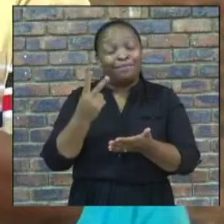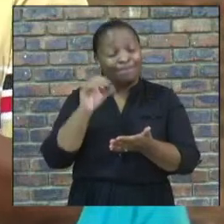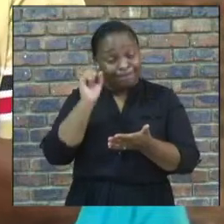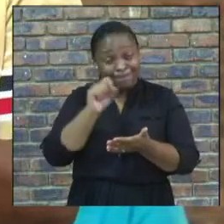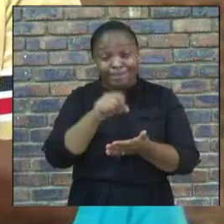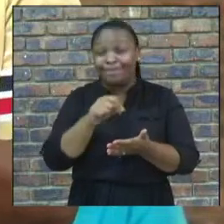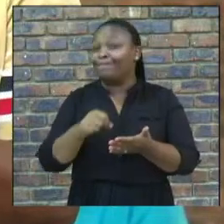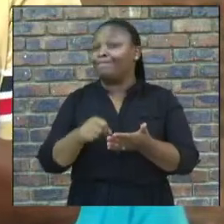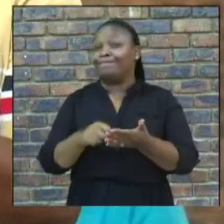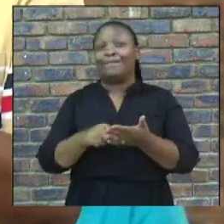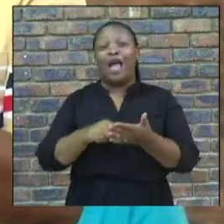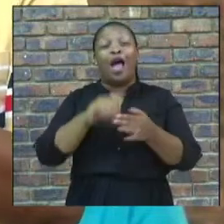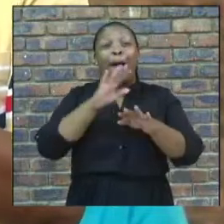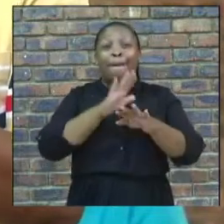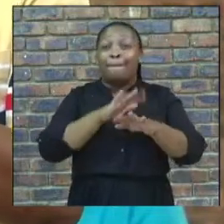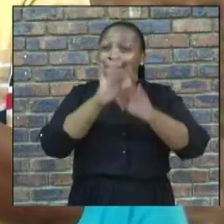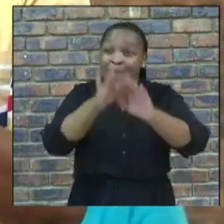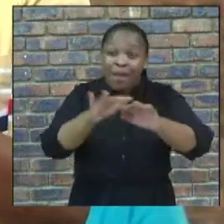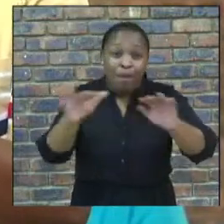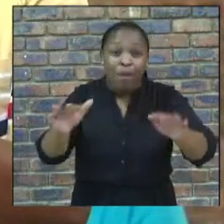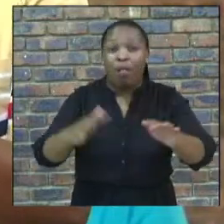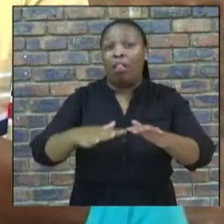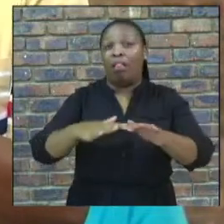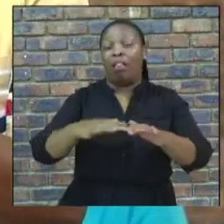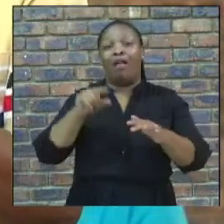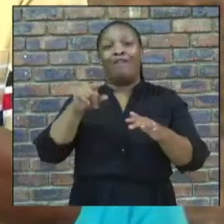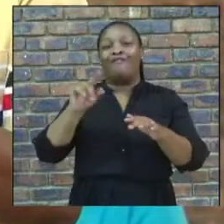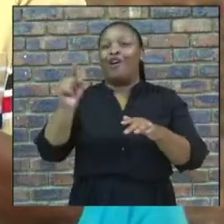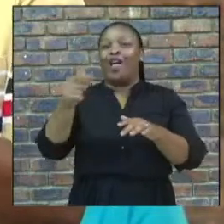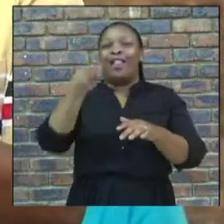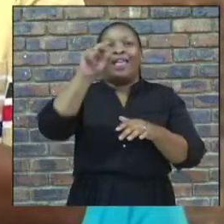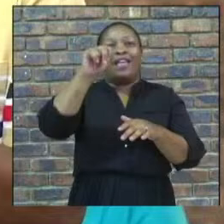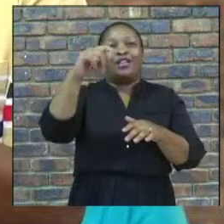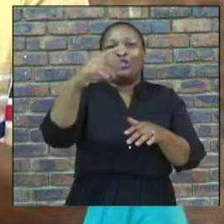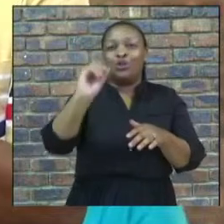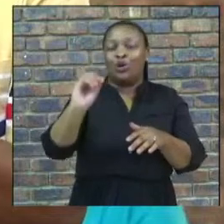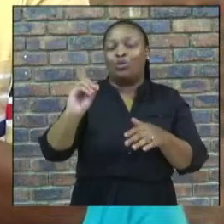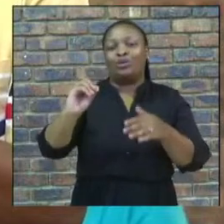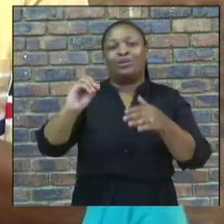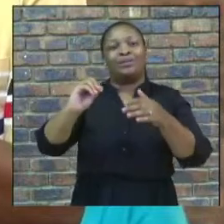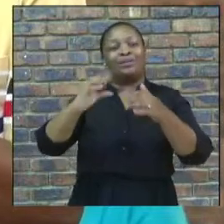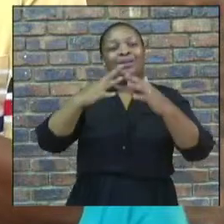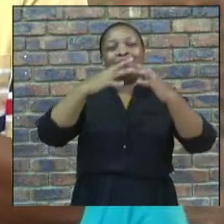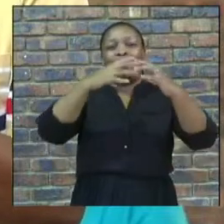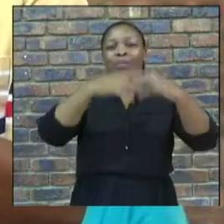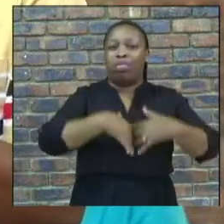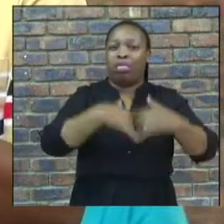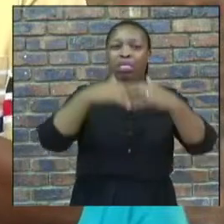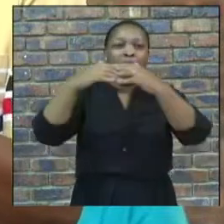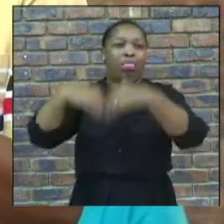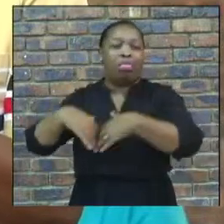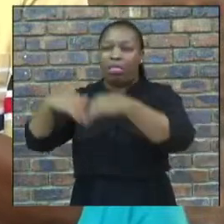and thousands of NGOs are closing down. And in